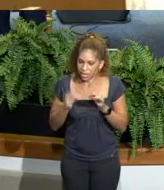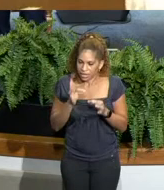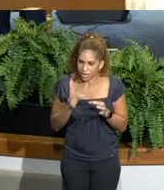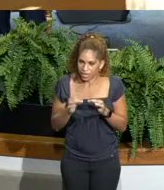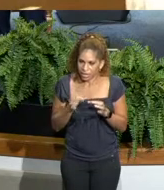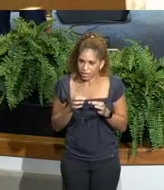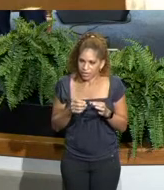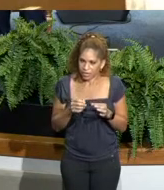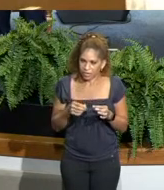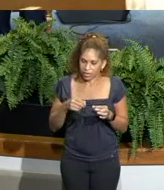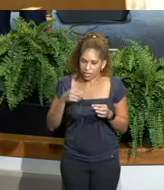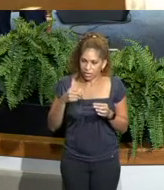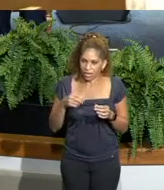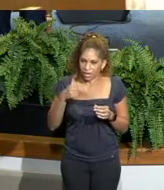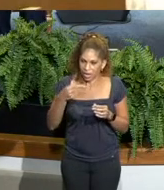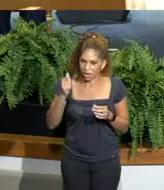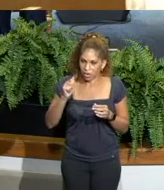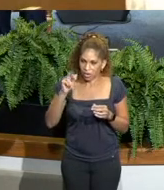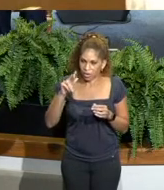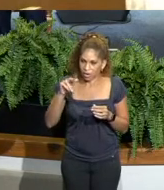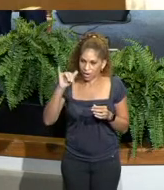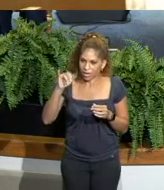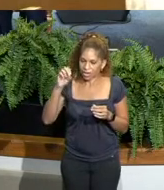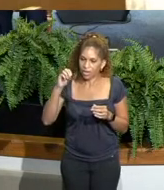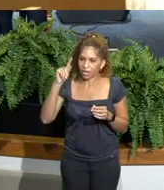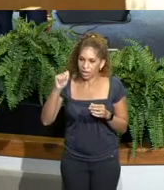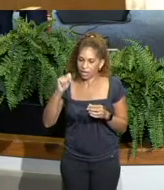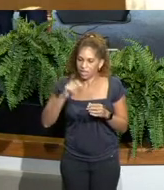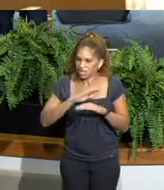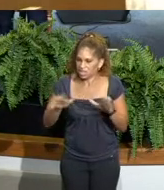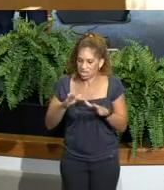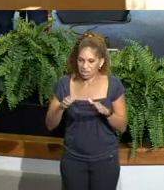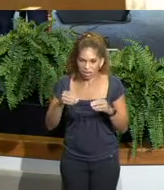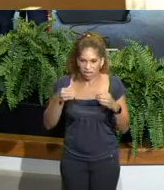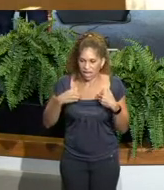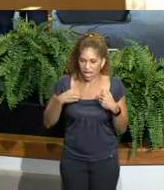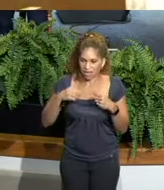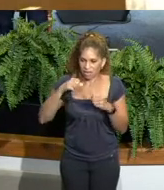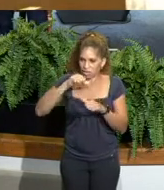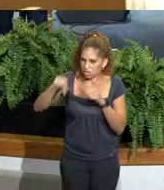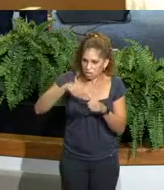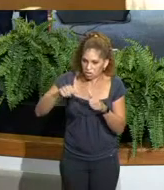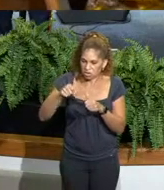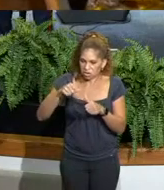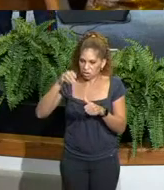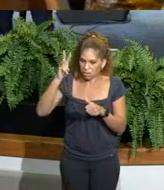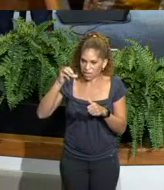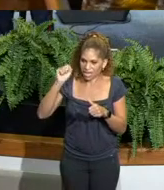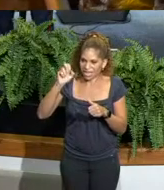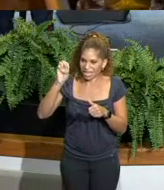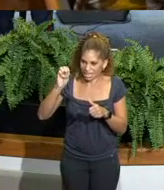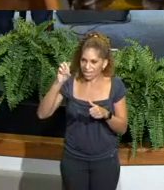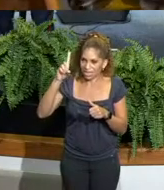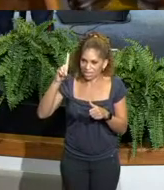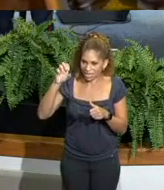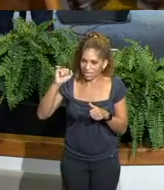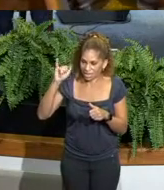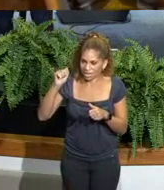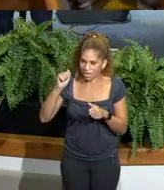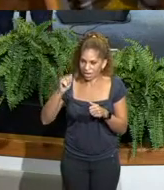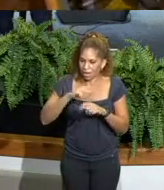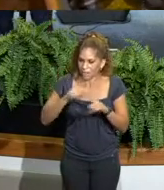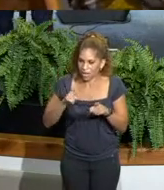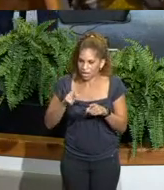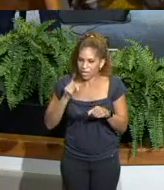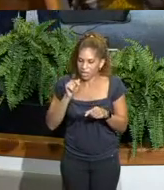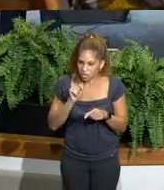email, didn't have Twitter, didn't have Instagram, she didn't have a car, she didn't have any of that, but she got